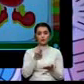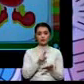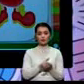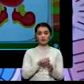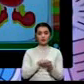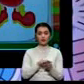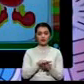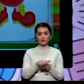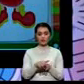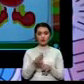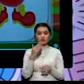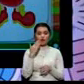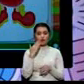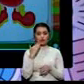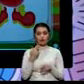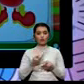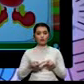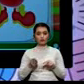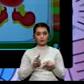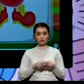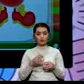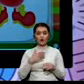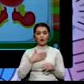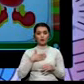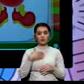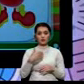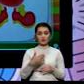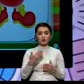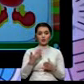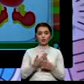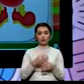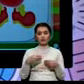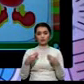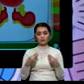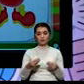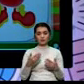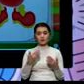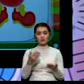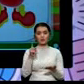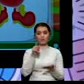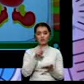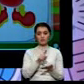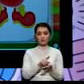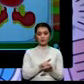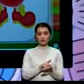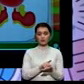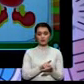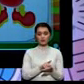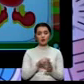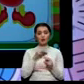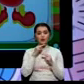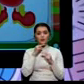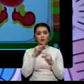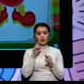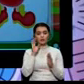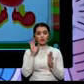topshiriqni bajarishingiz osonroq bo'lishi uchun men sizlarga yordam beraman. Sizning vazifangiz esa